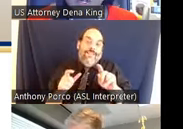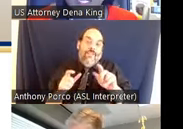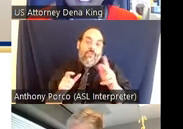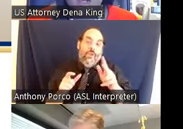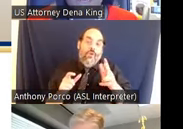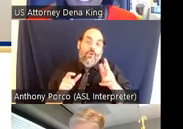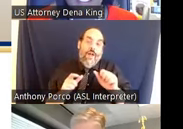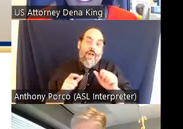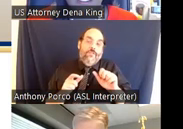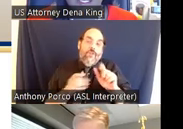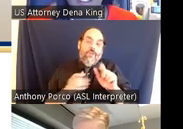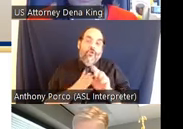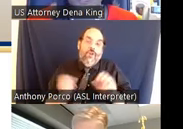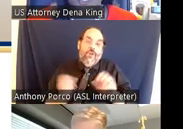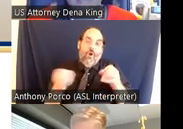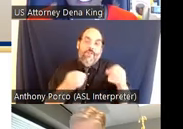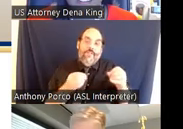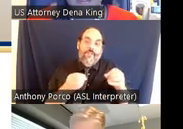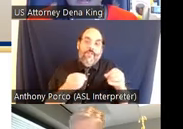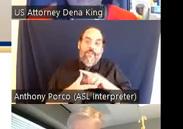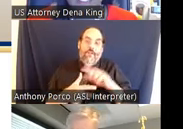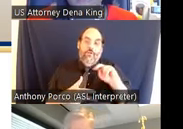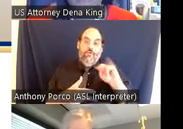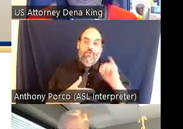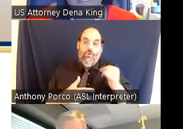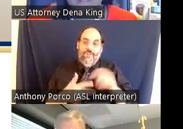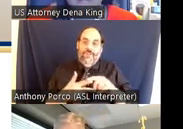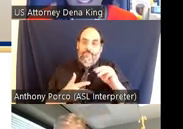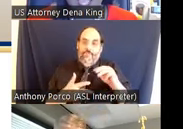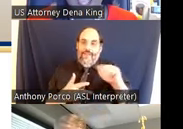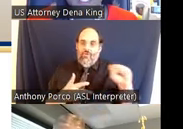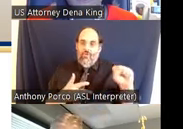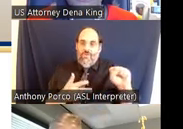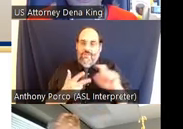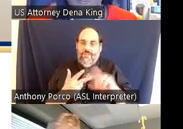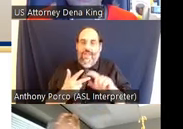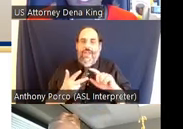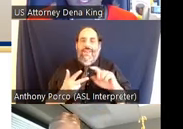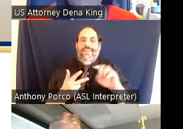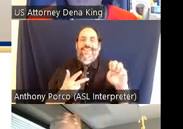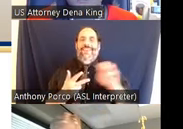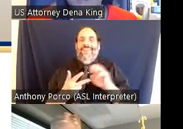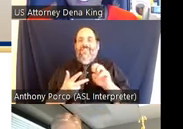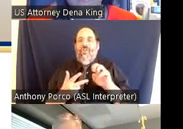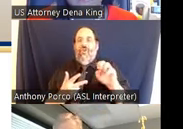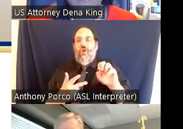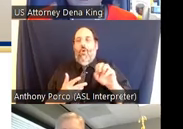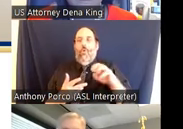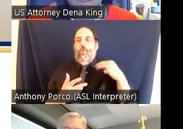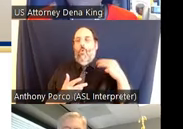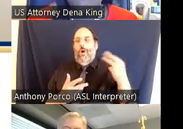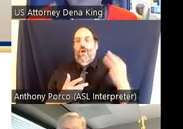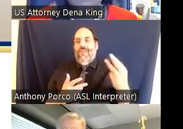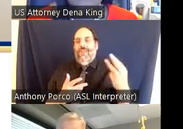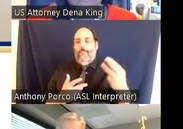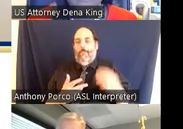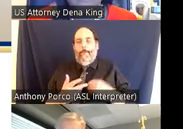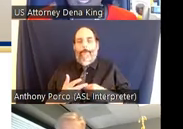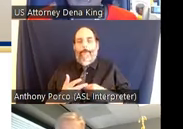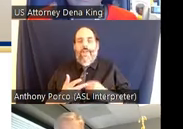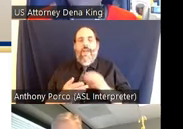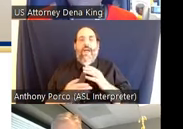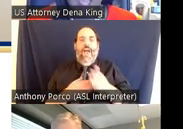States attorneys' offices, New Jersey, Massachusetts, and the Eastern District of Washington. Following